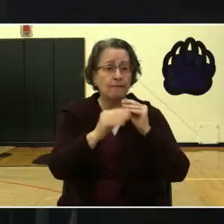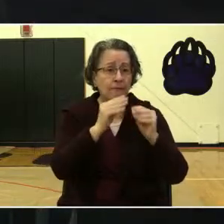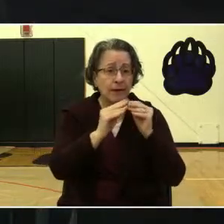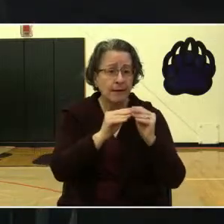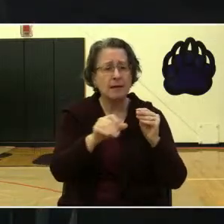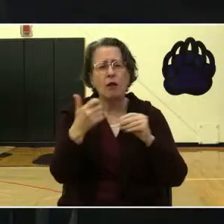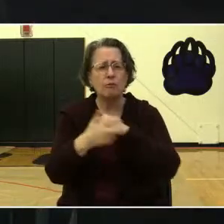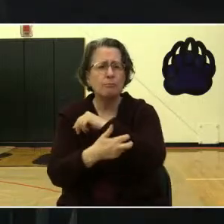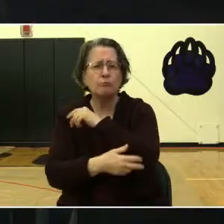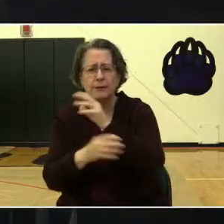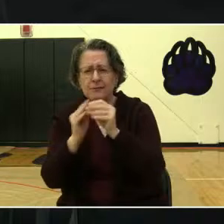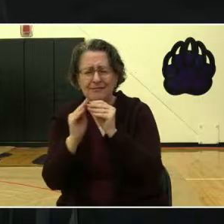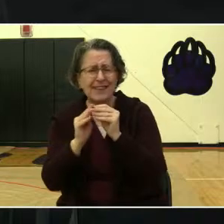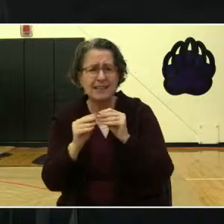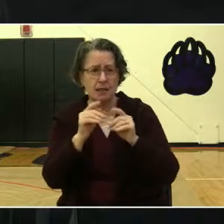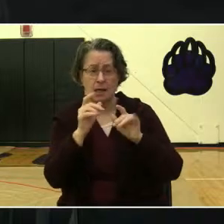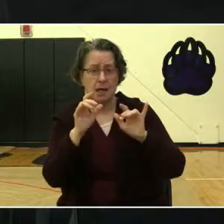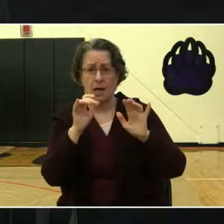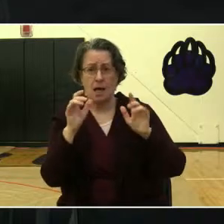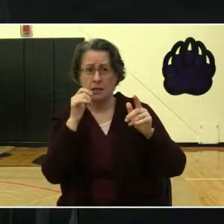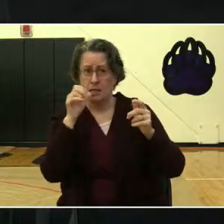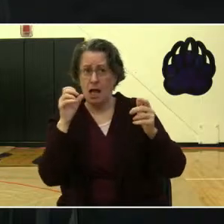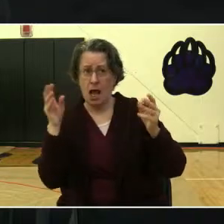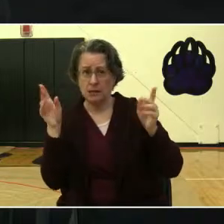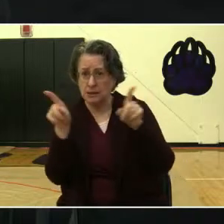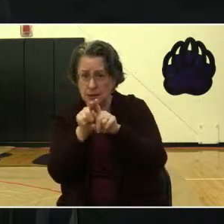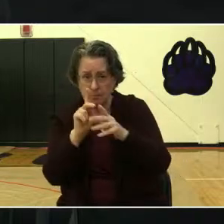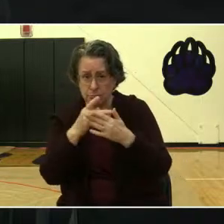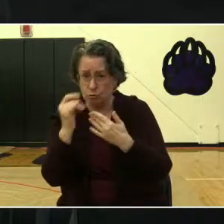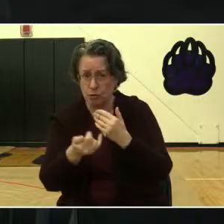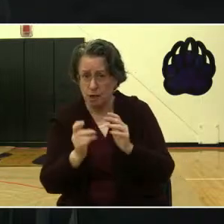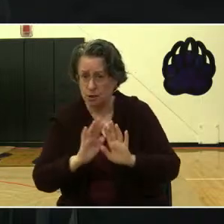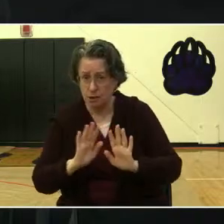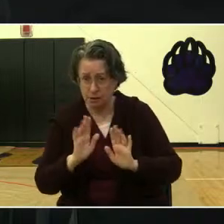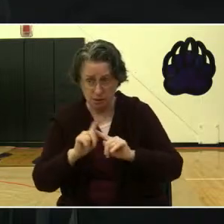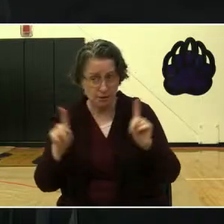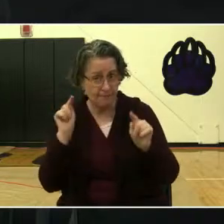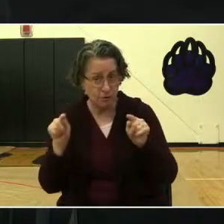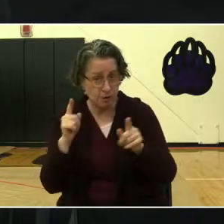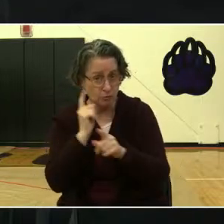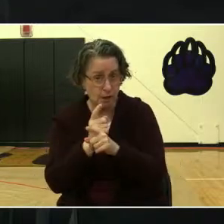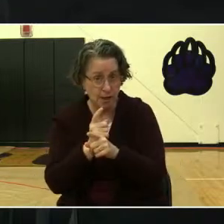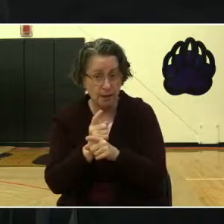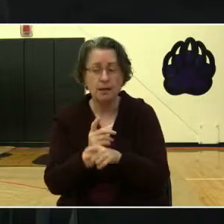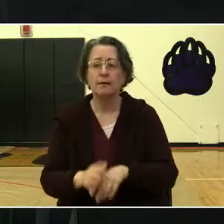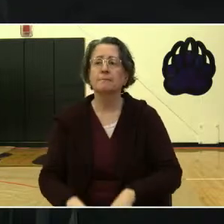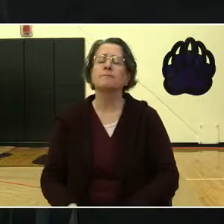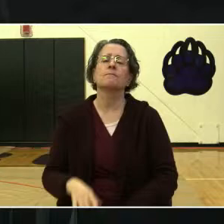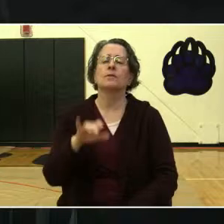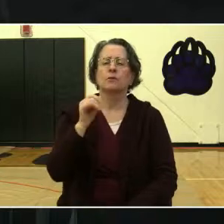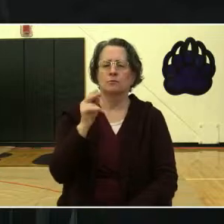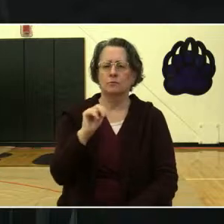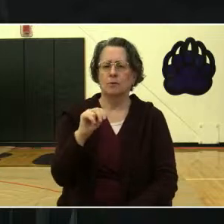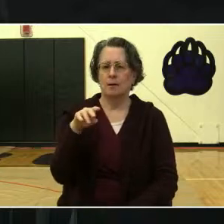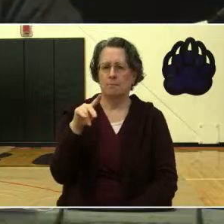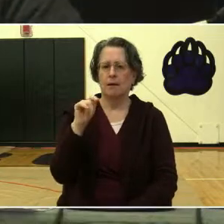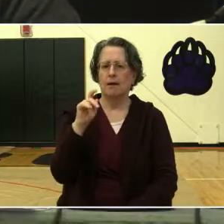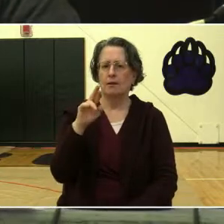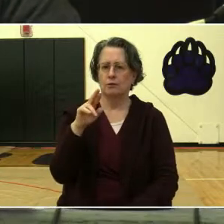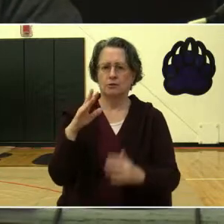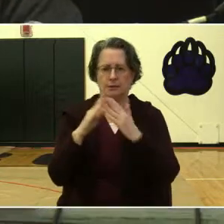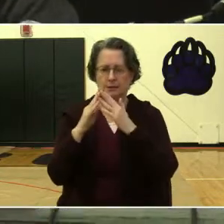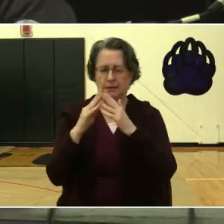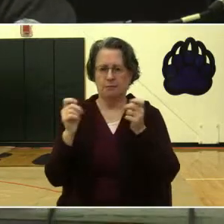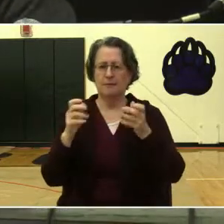bridge member of the administration is interrogated uh John Potter Town manager no